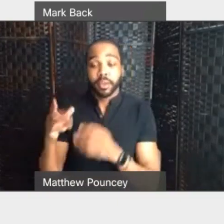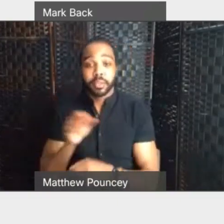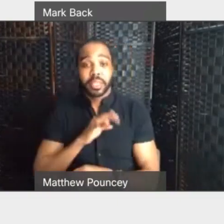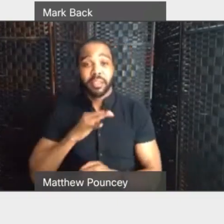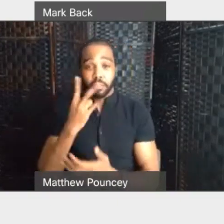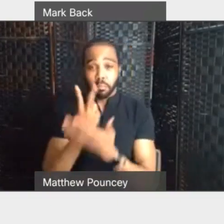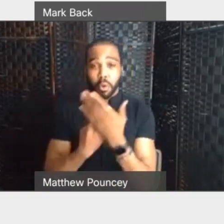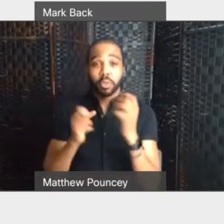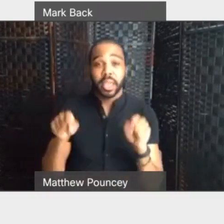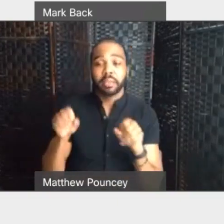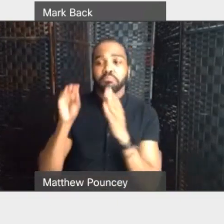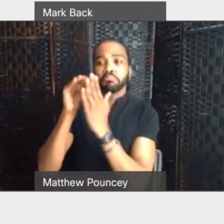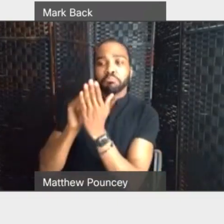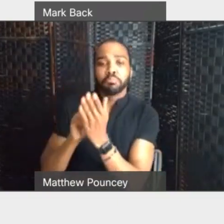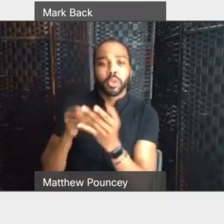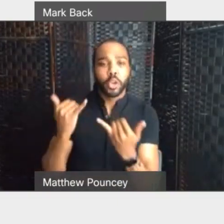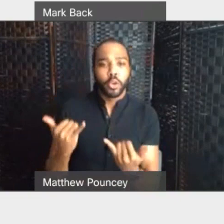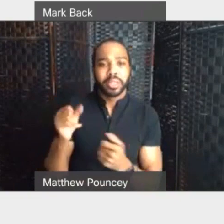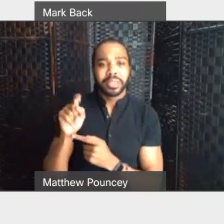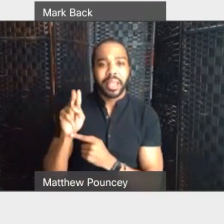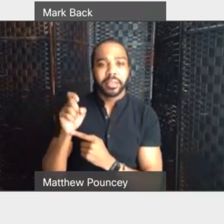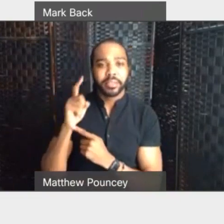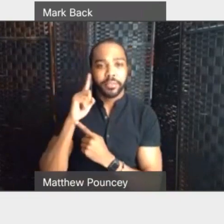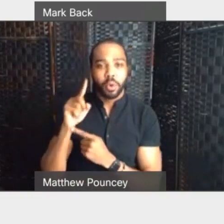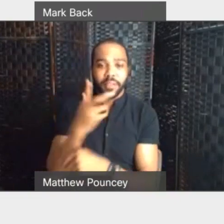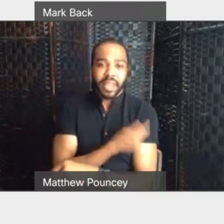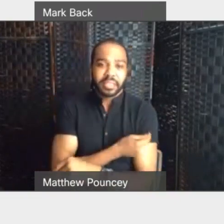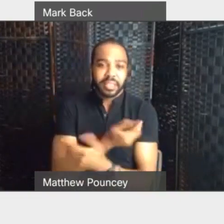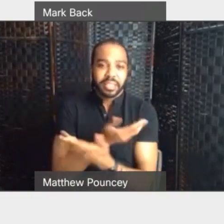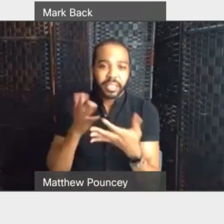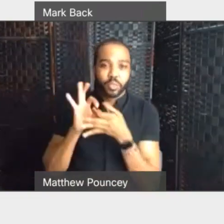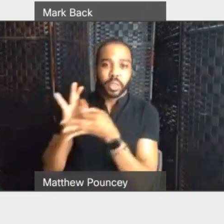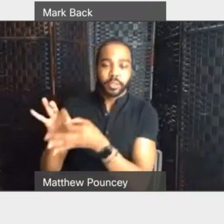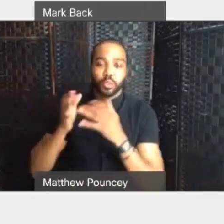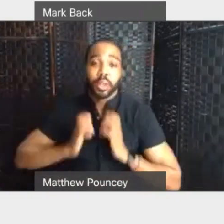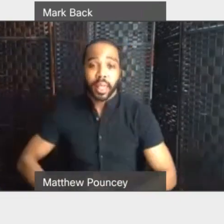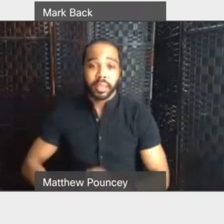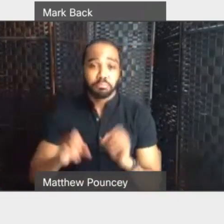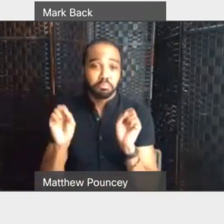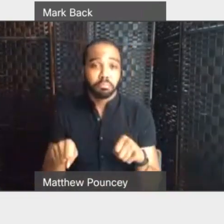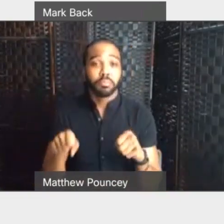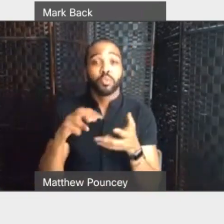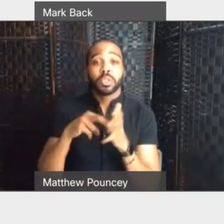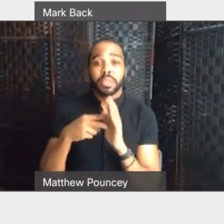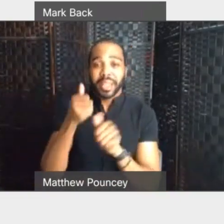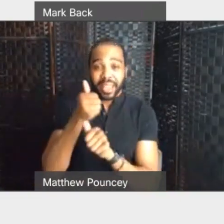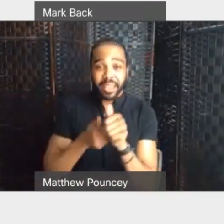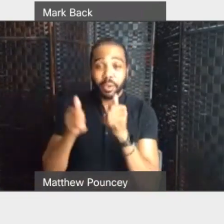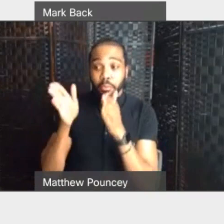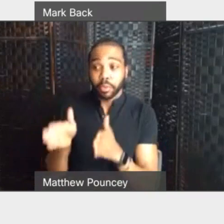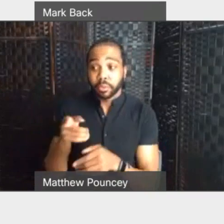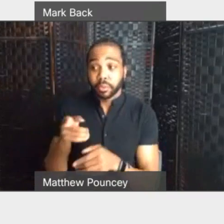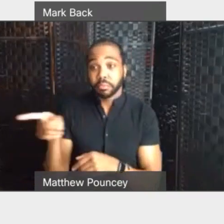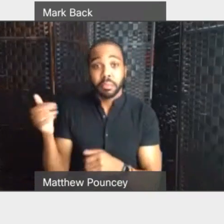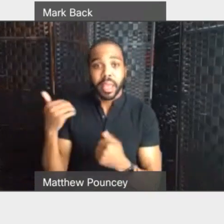current status regarding vaccination for a person. And so every person has a current